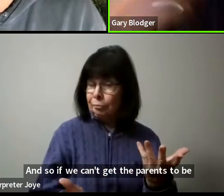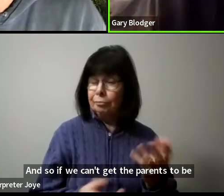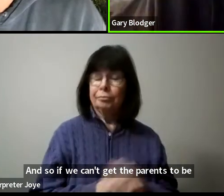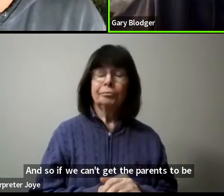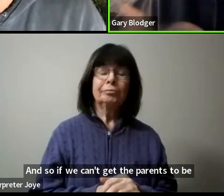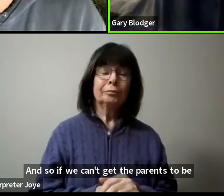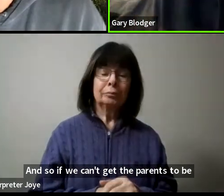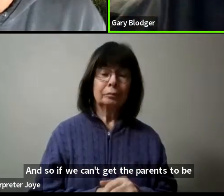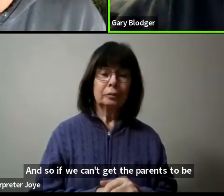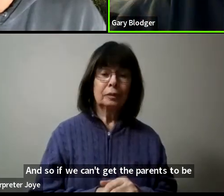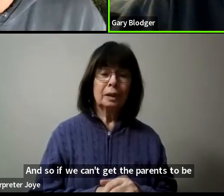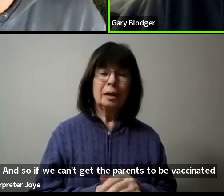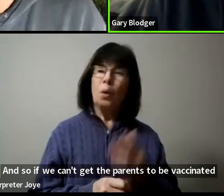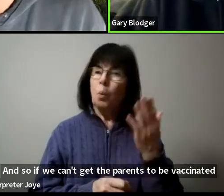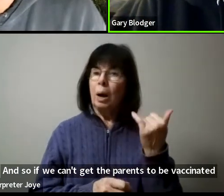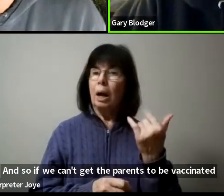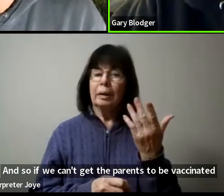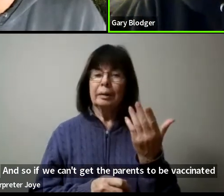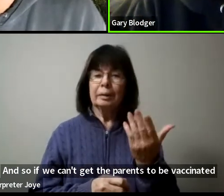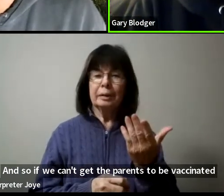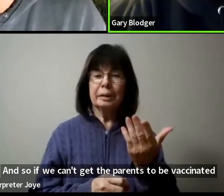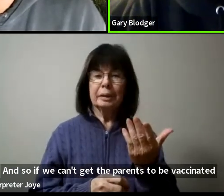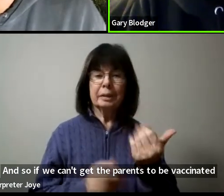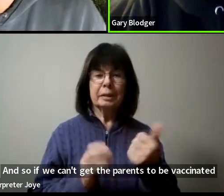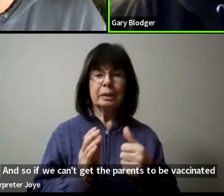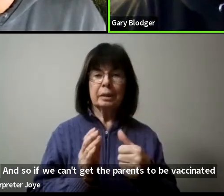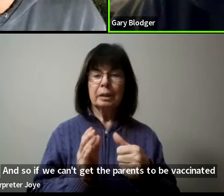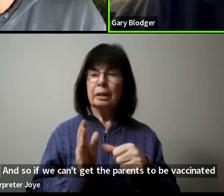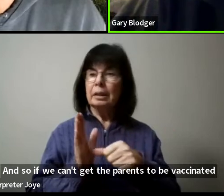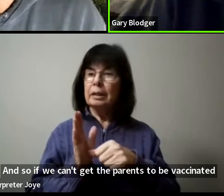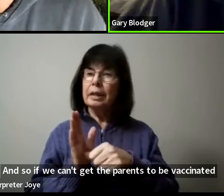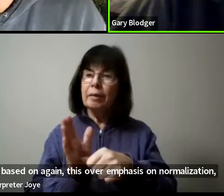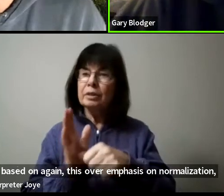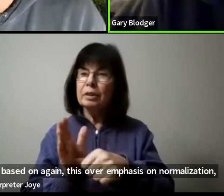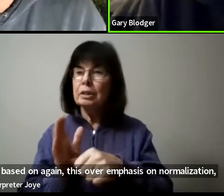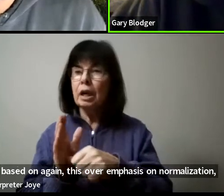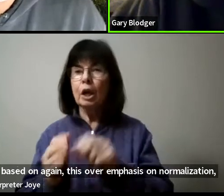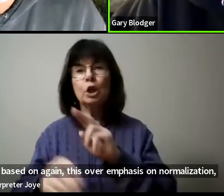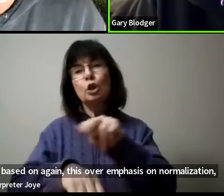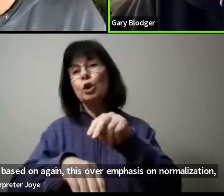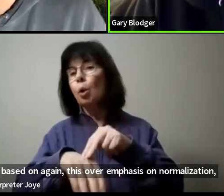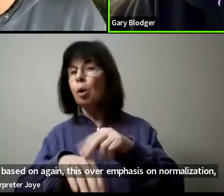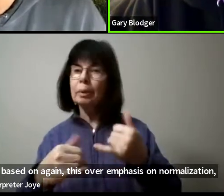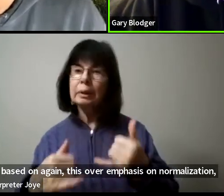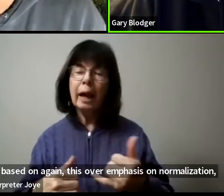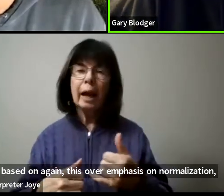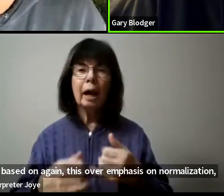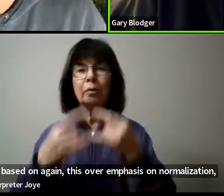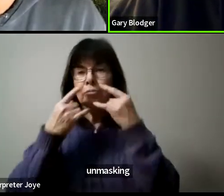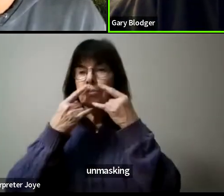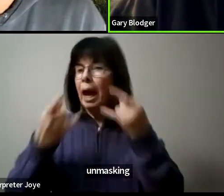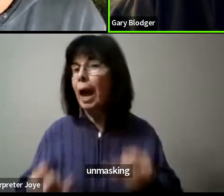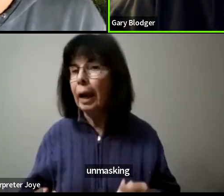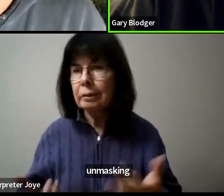this overemphasis on normalization, unmasking, the lessening of COVID,